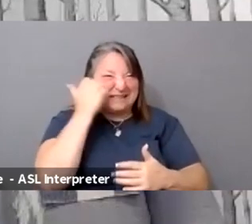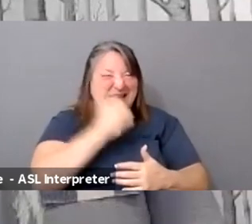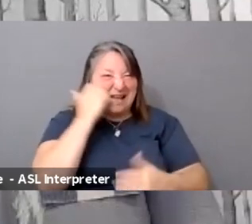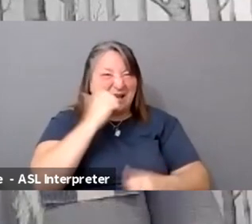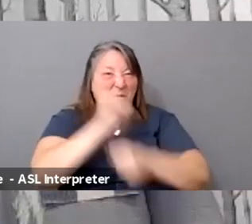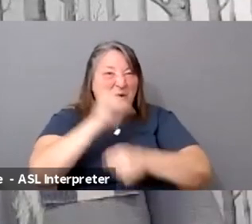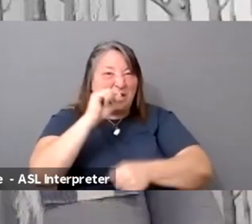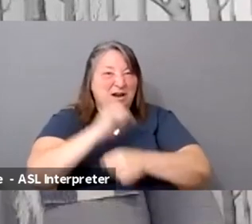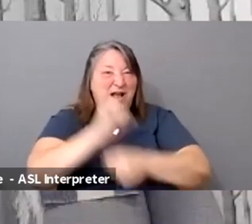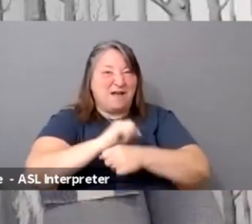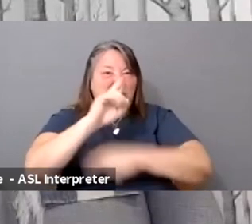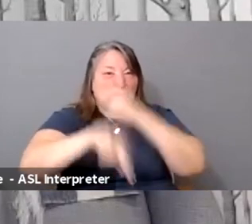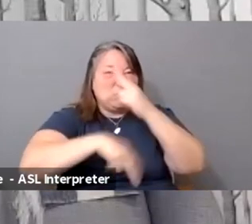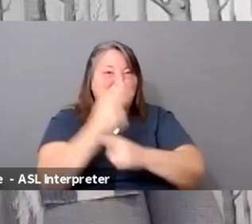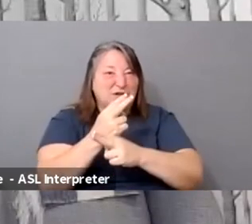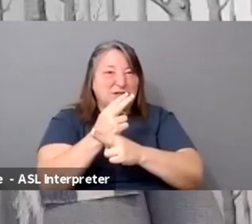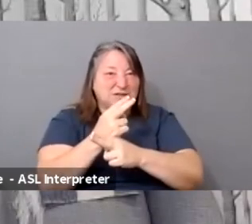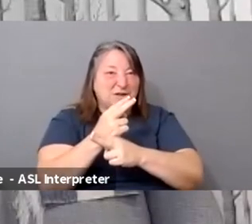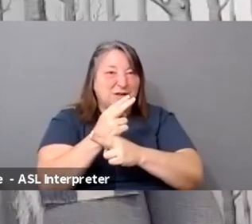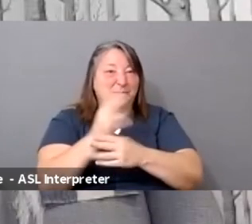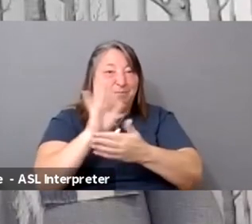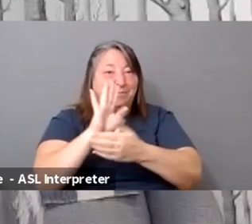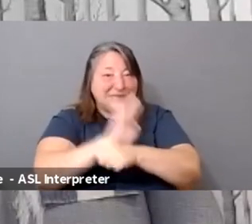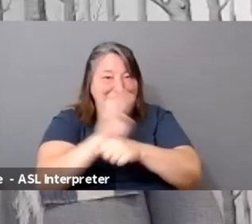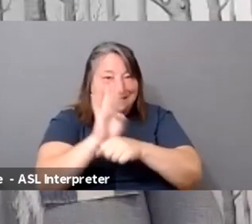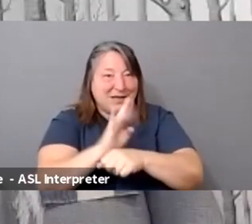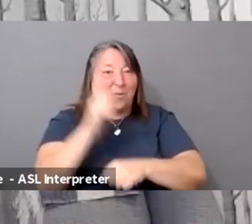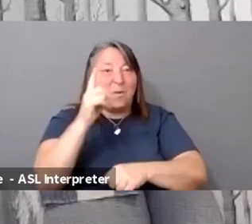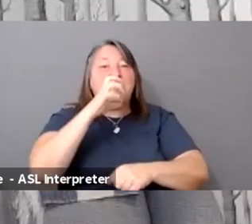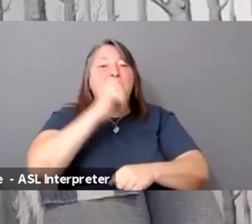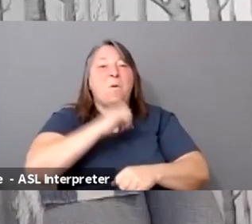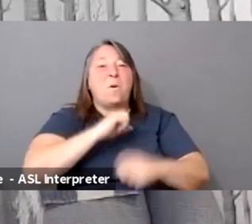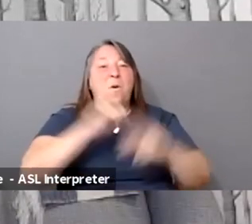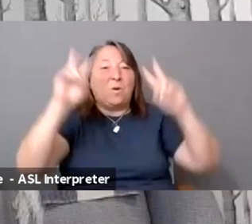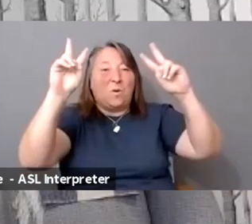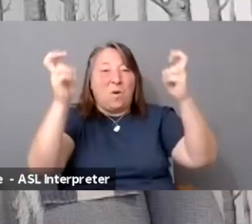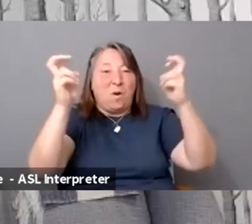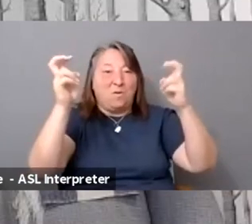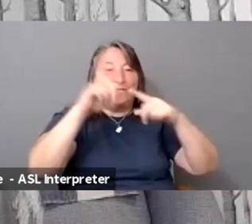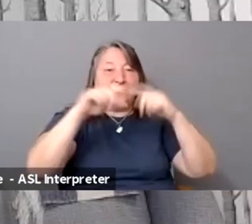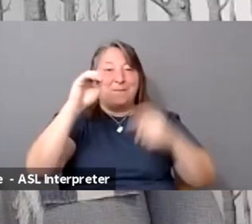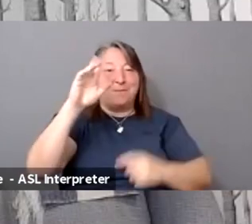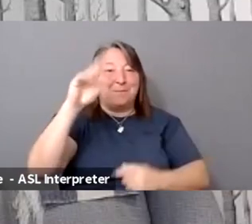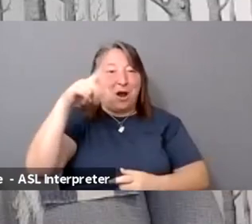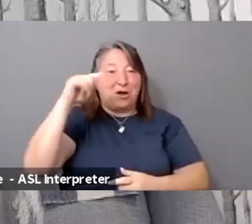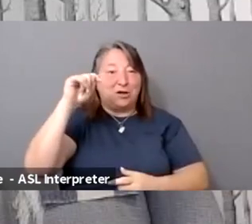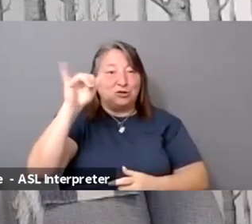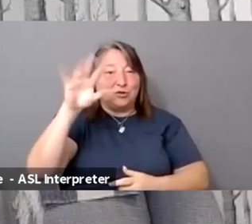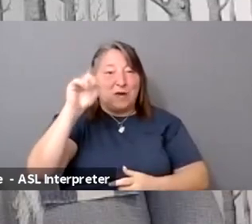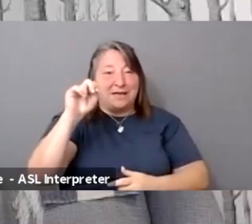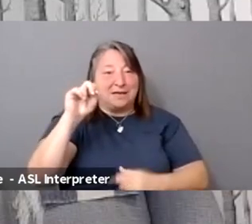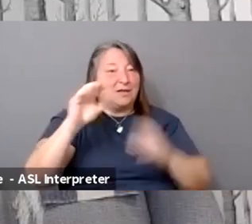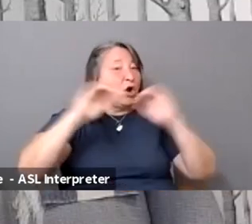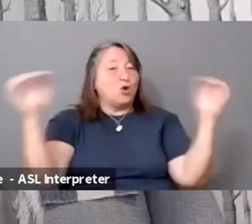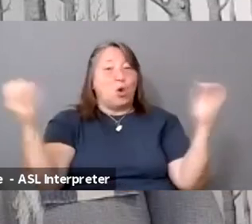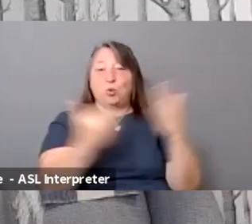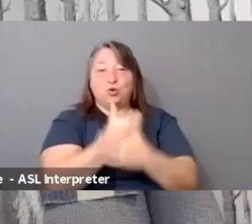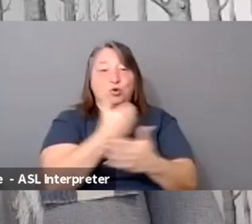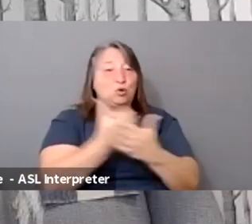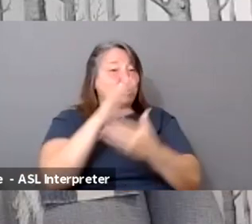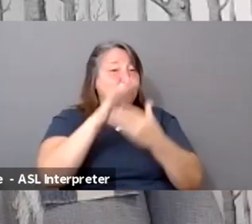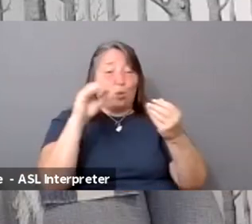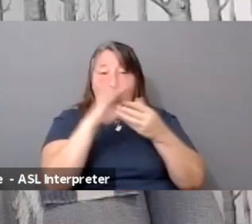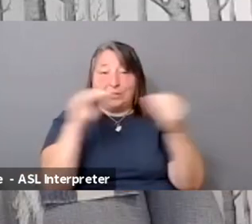I always kind of go back to, there's this old quote from Mark Twain, The Moon Butcher, which is basically that there are no new stories and they're all